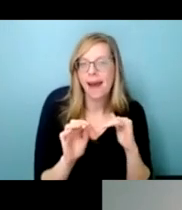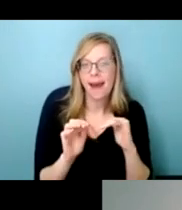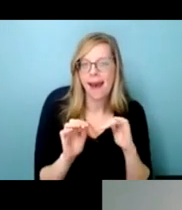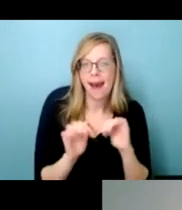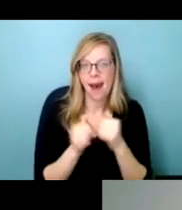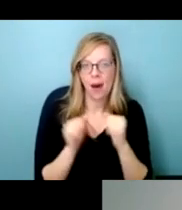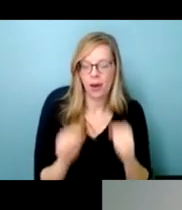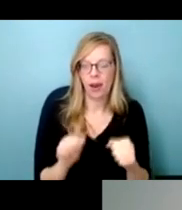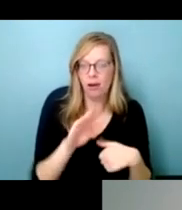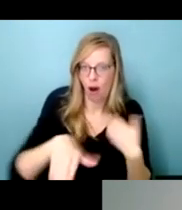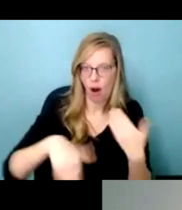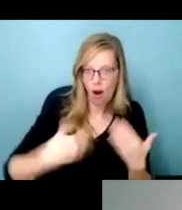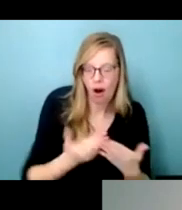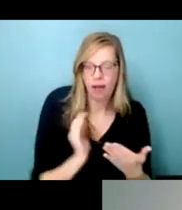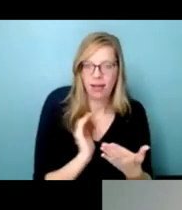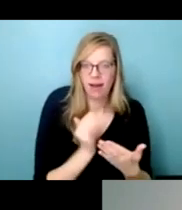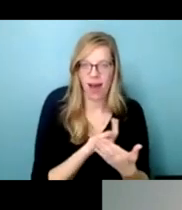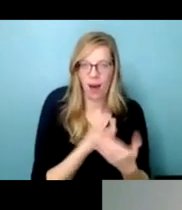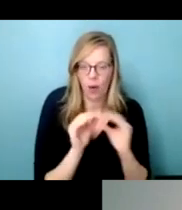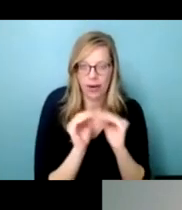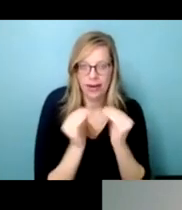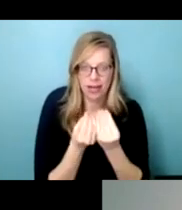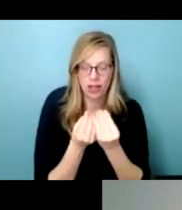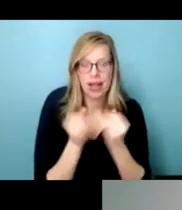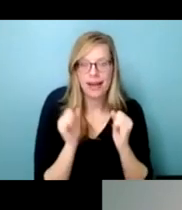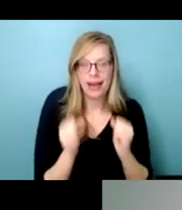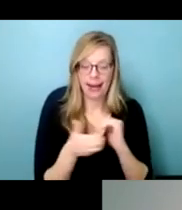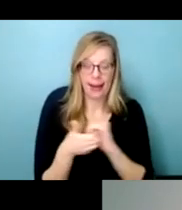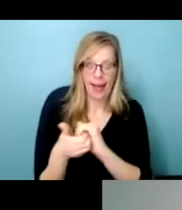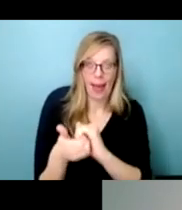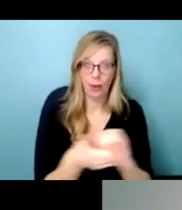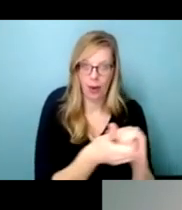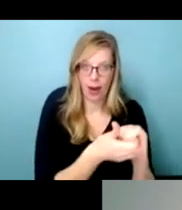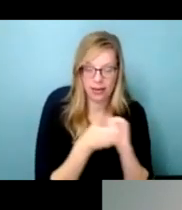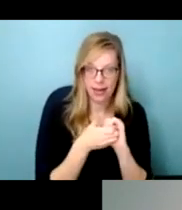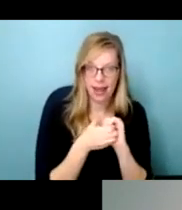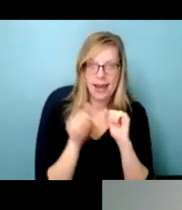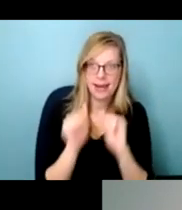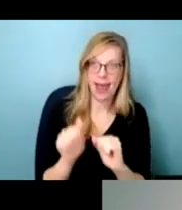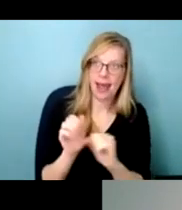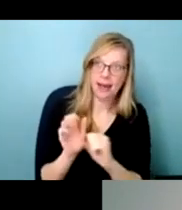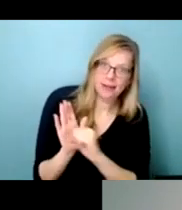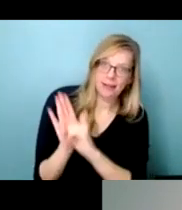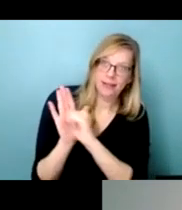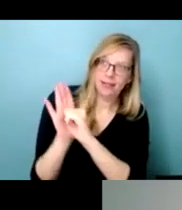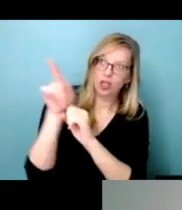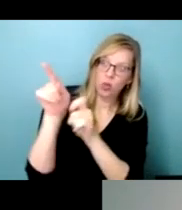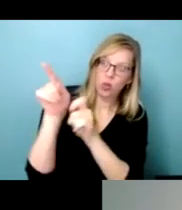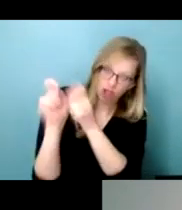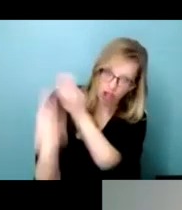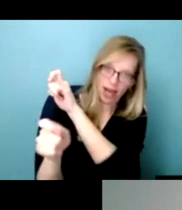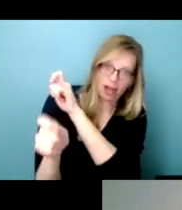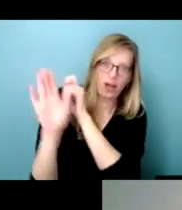our organizations collaborate to nudge funding agencies towards real change?